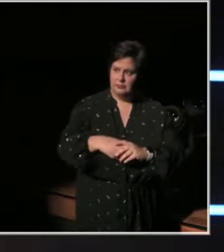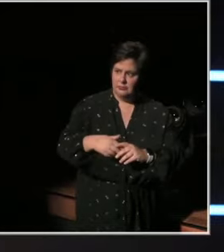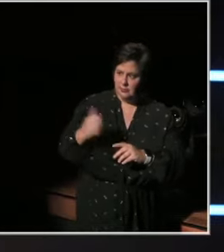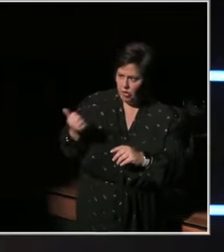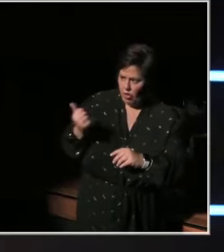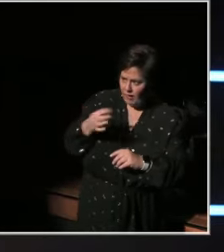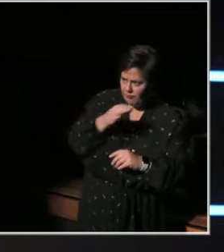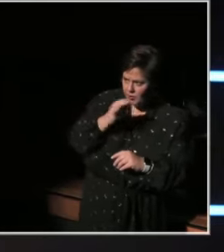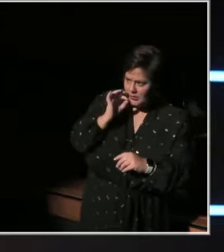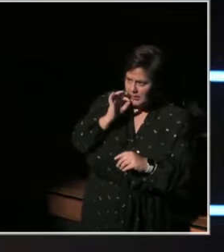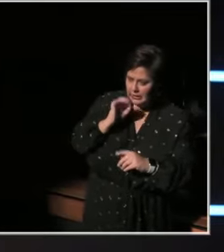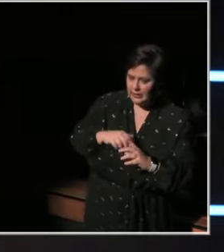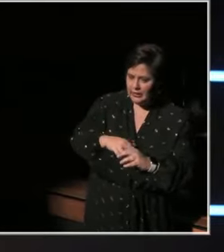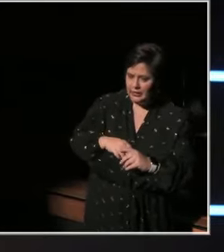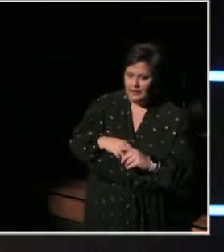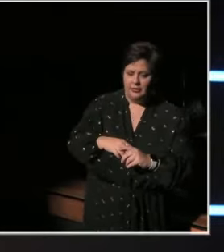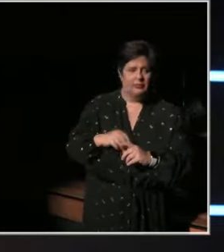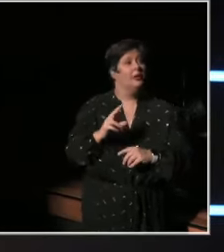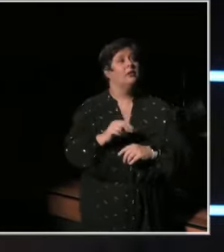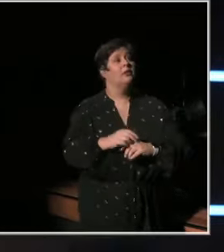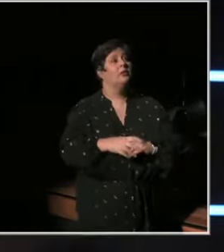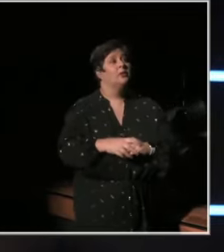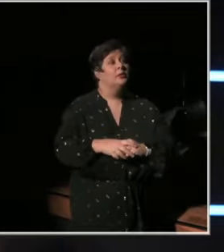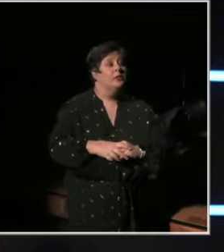All right, Rosie?